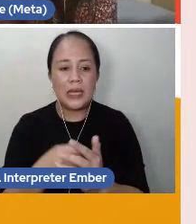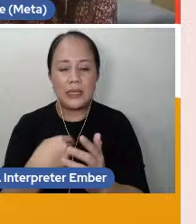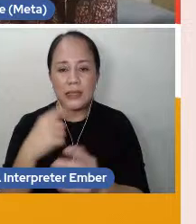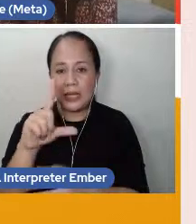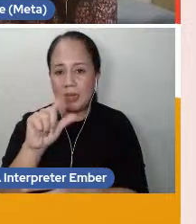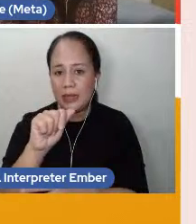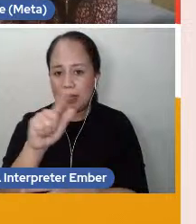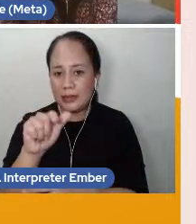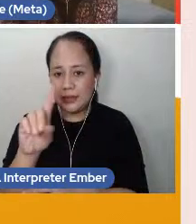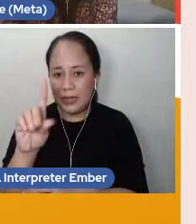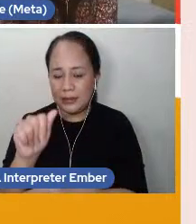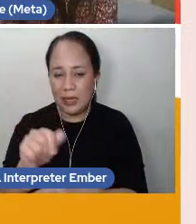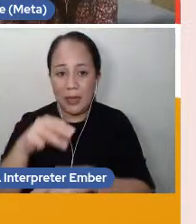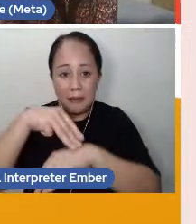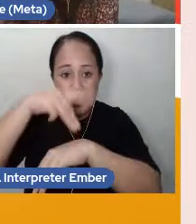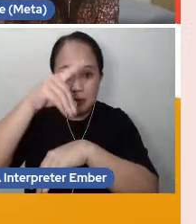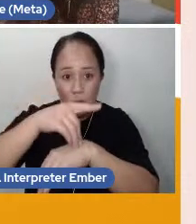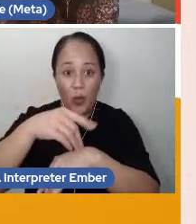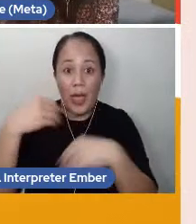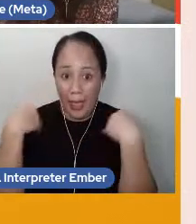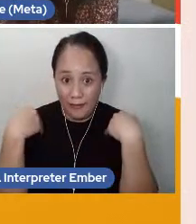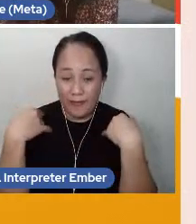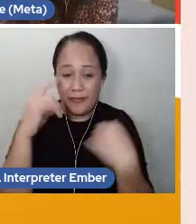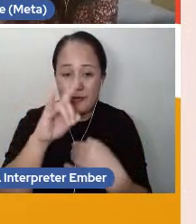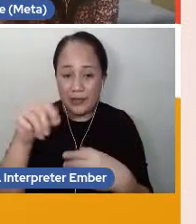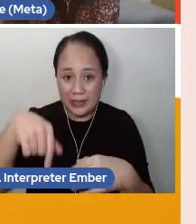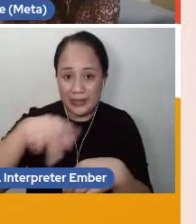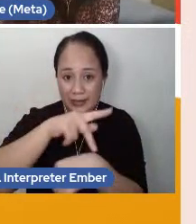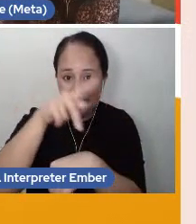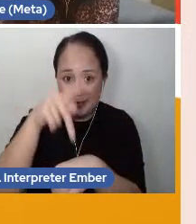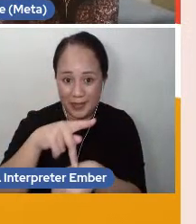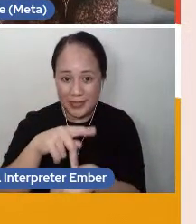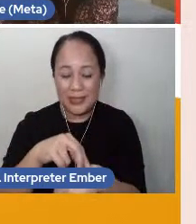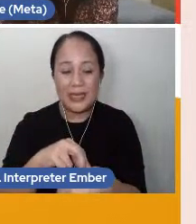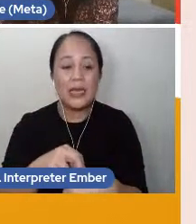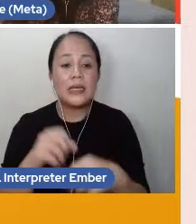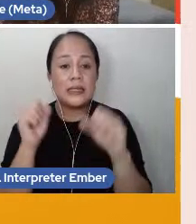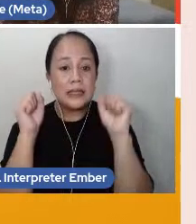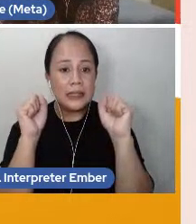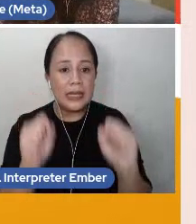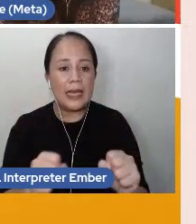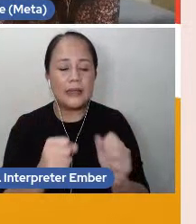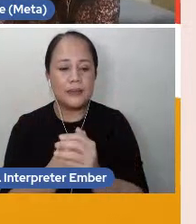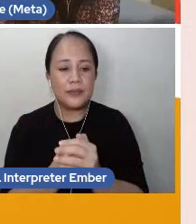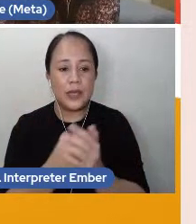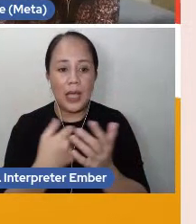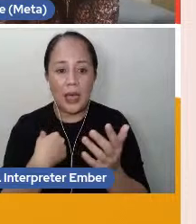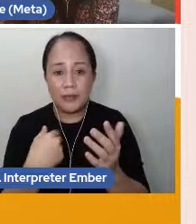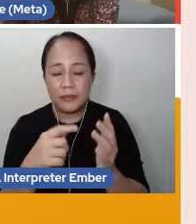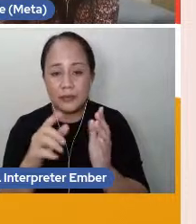Lazada and McDonald's are running ads right now in the Philippines. You'd be able to go to the ad